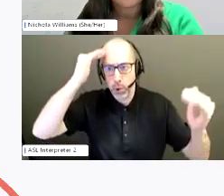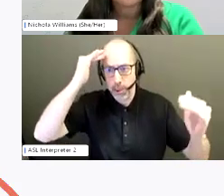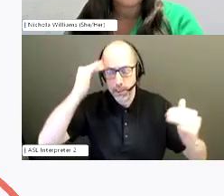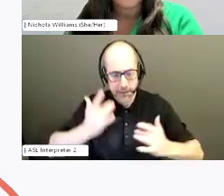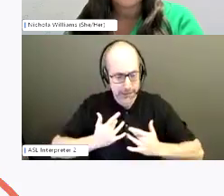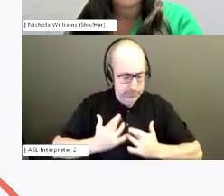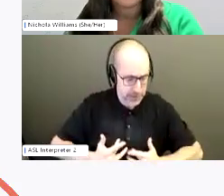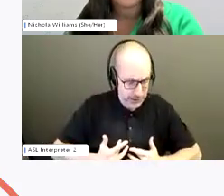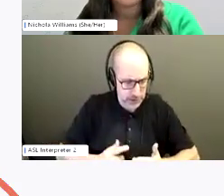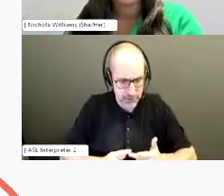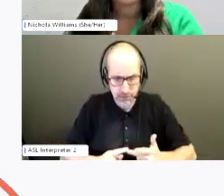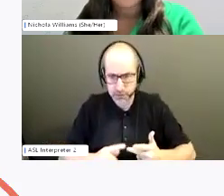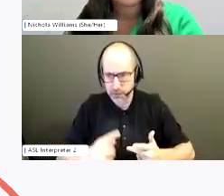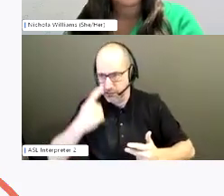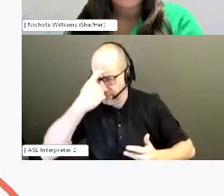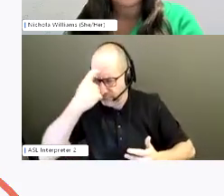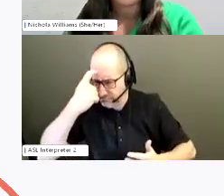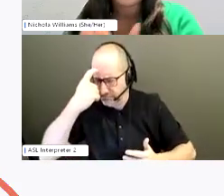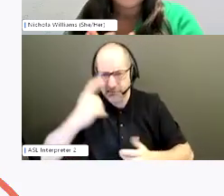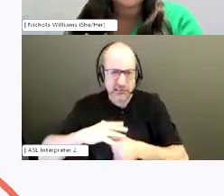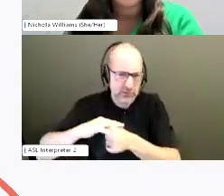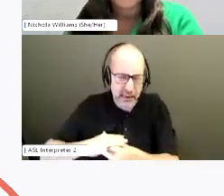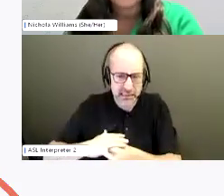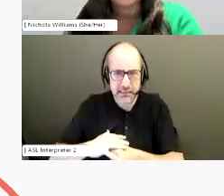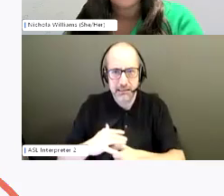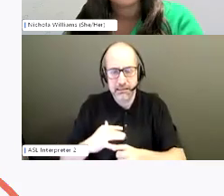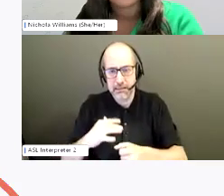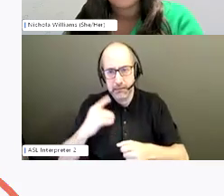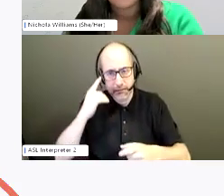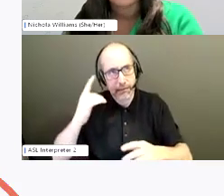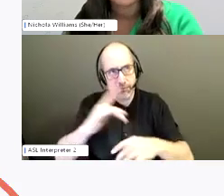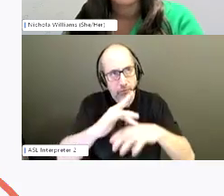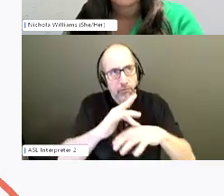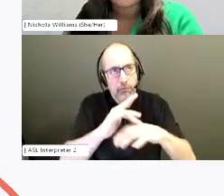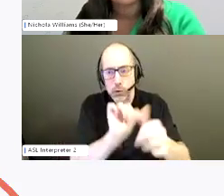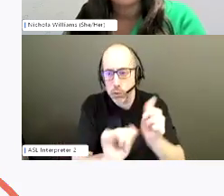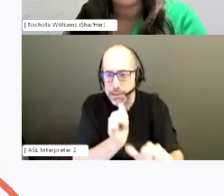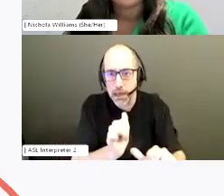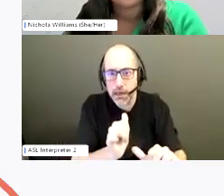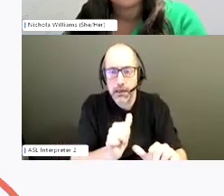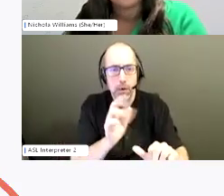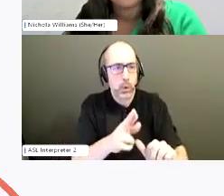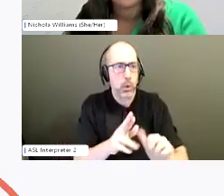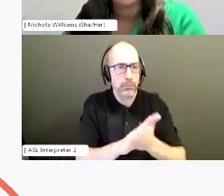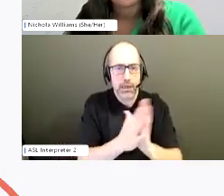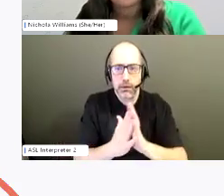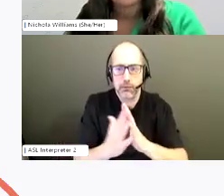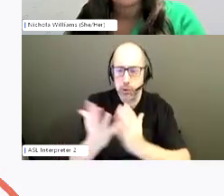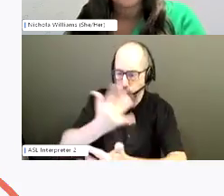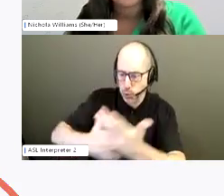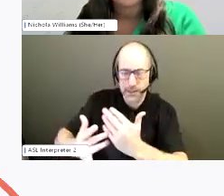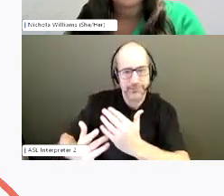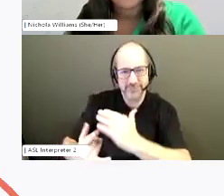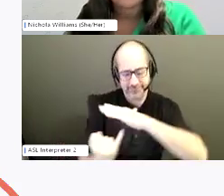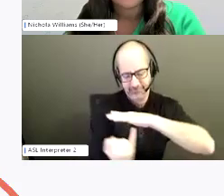post-traumatic stress disorder, suicidal thoughts, and social isolation. Survivors